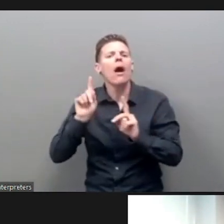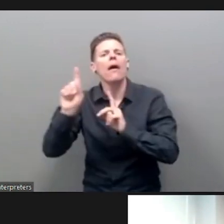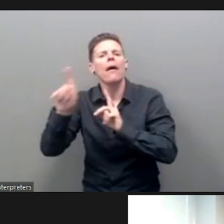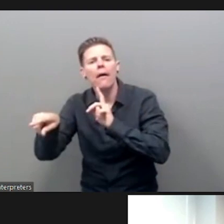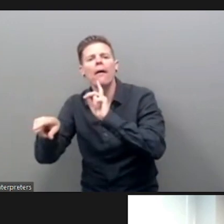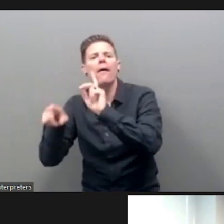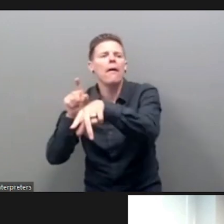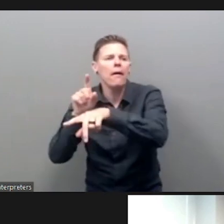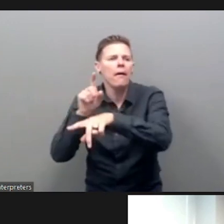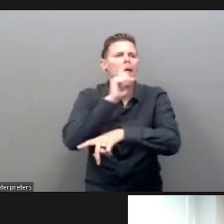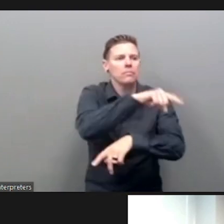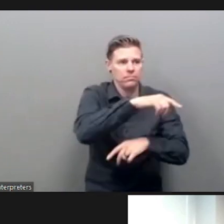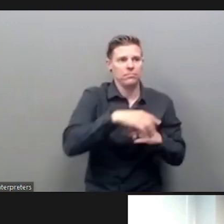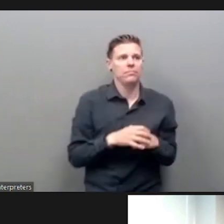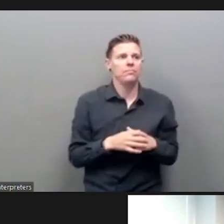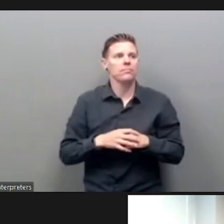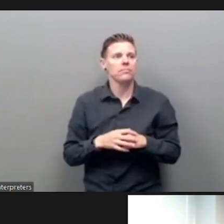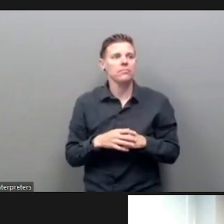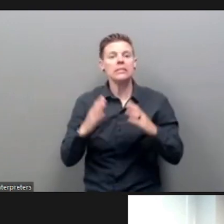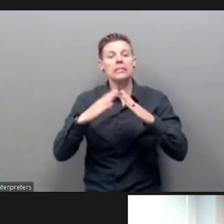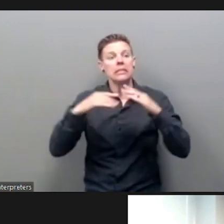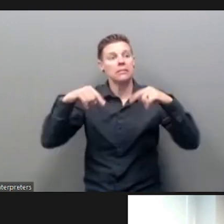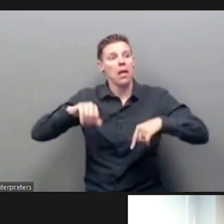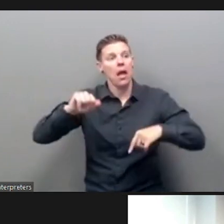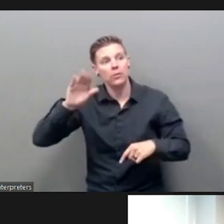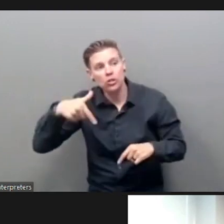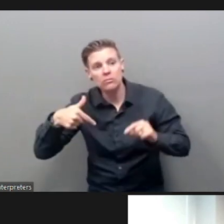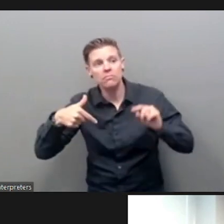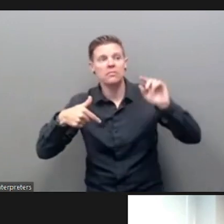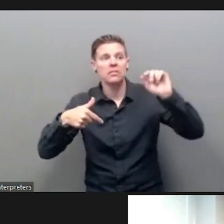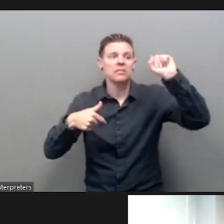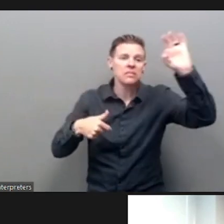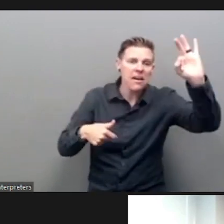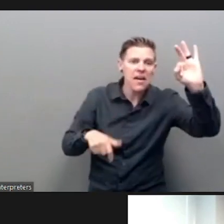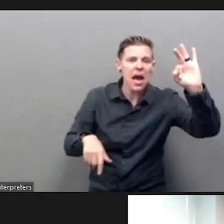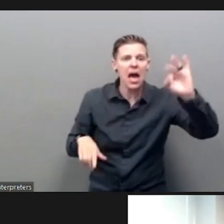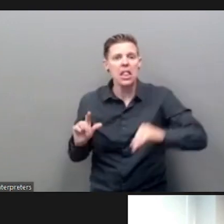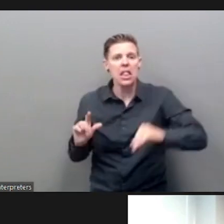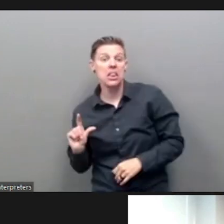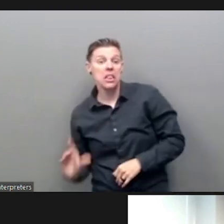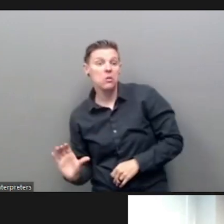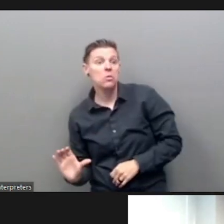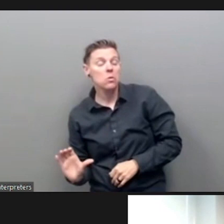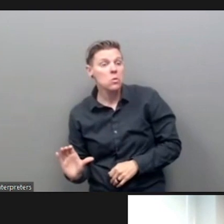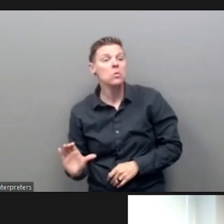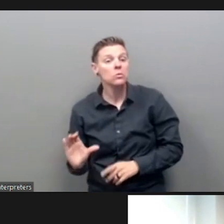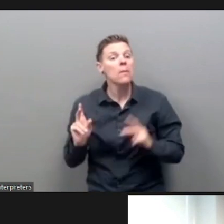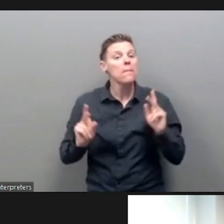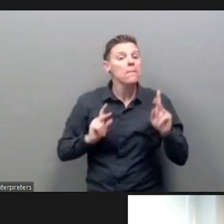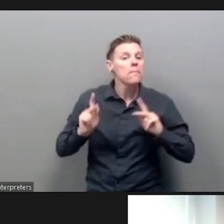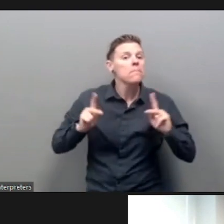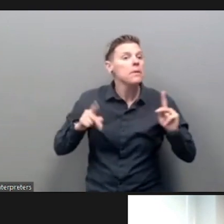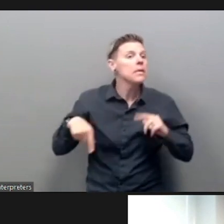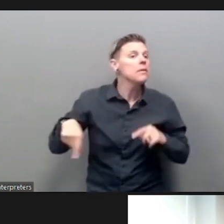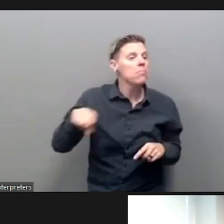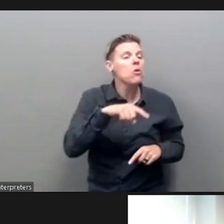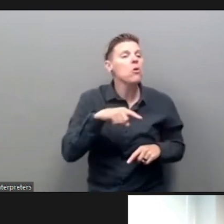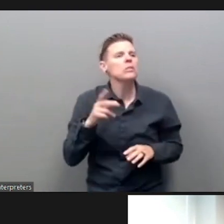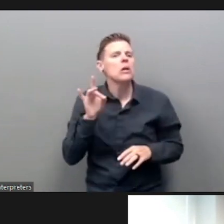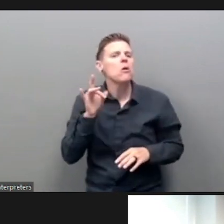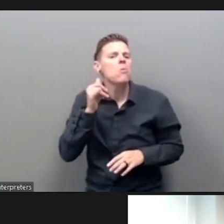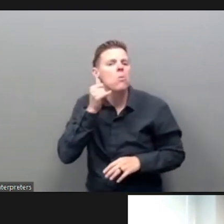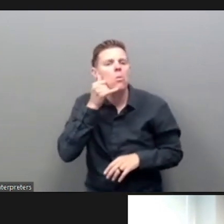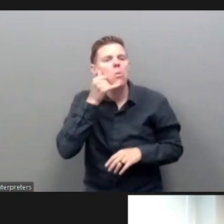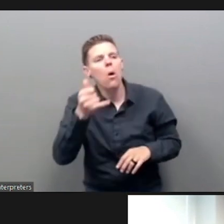cities like Albuquerque, Santa Fe, and Las Cruces, people have mentioned when they call the call center that some